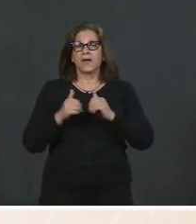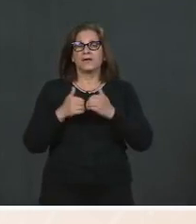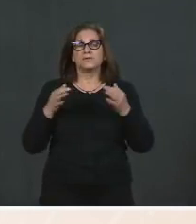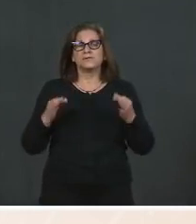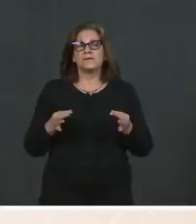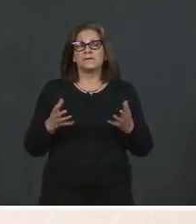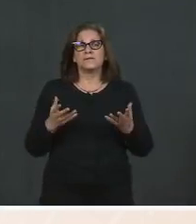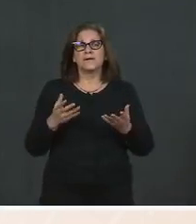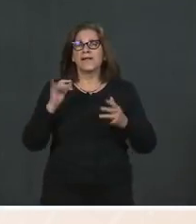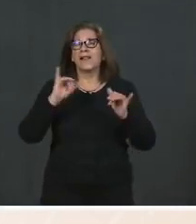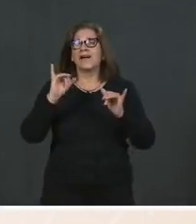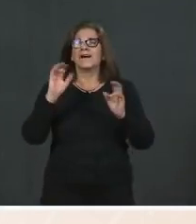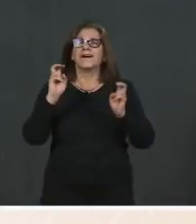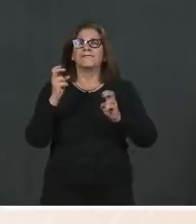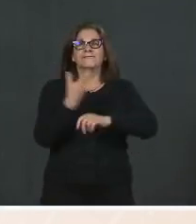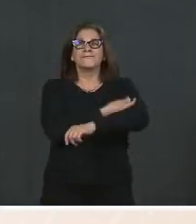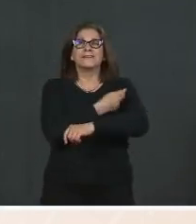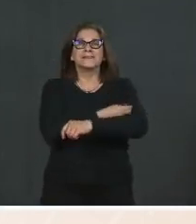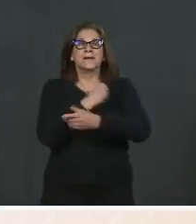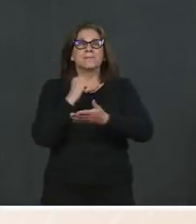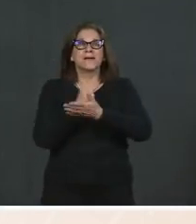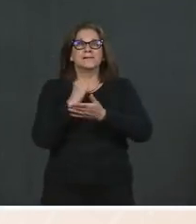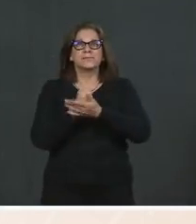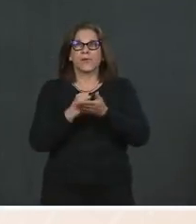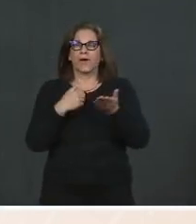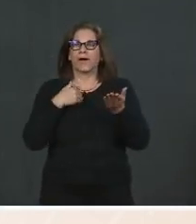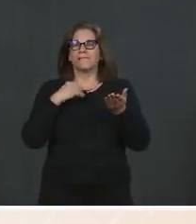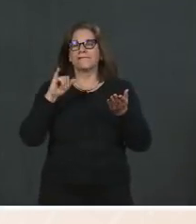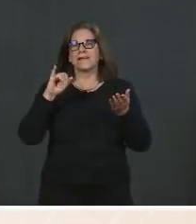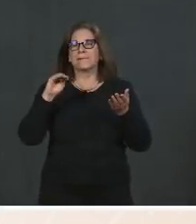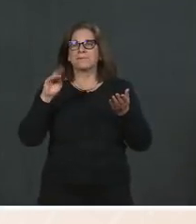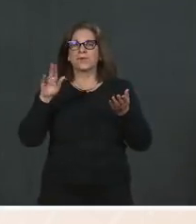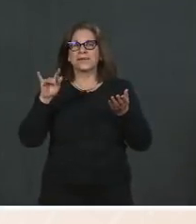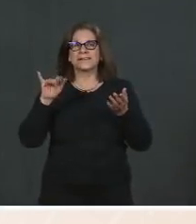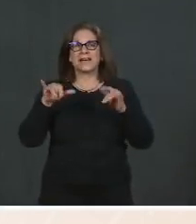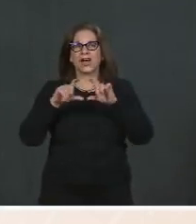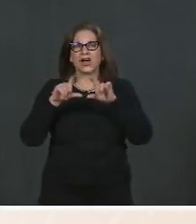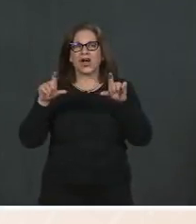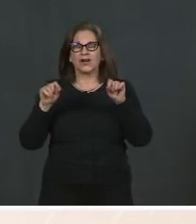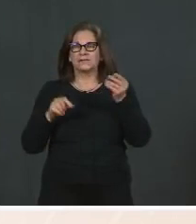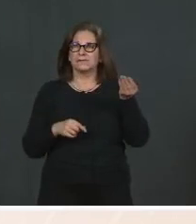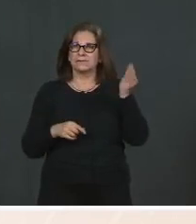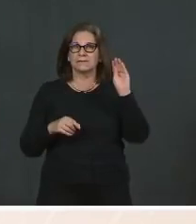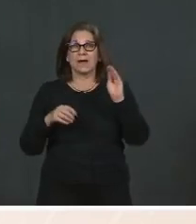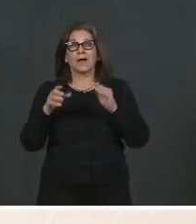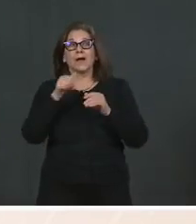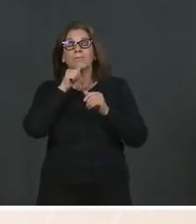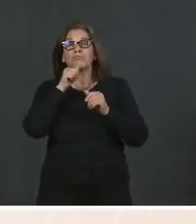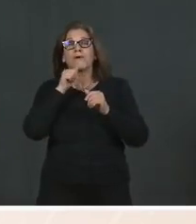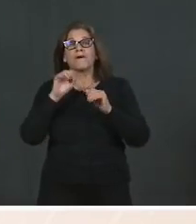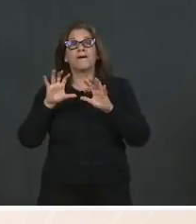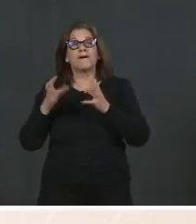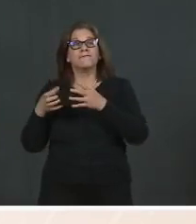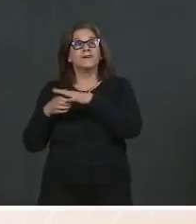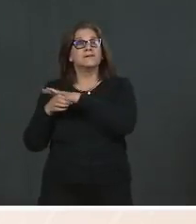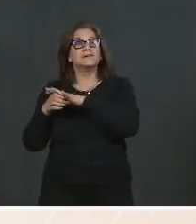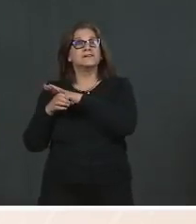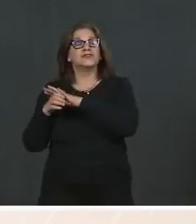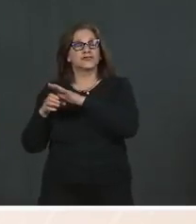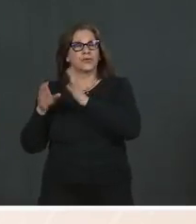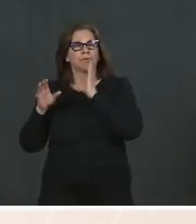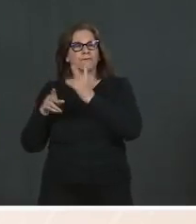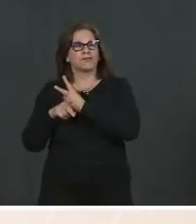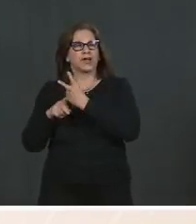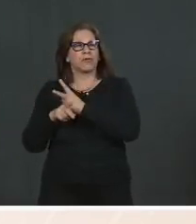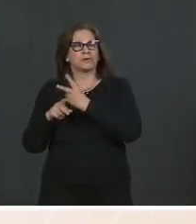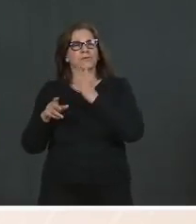whatever you want to call it will be driven by the private sector. Ours will more be focused on guidelines that can be used as a basis.